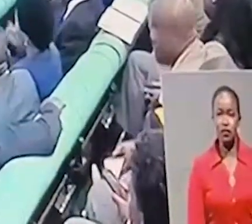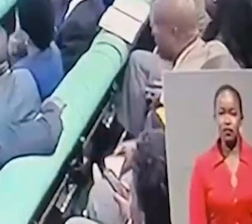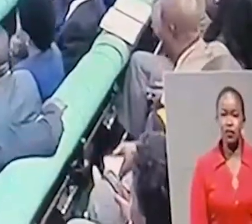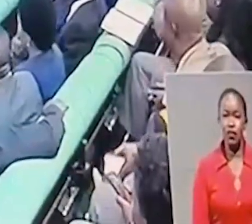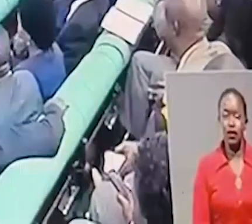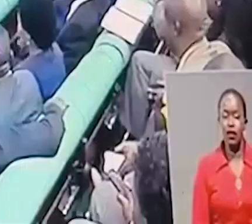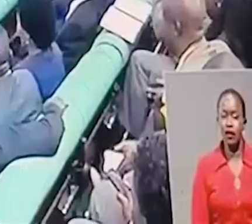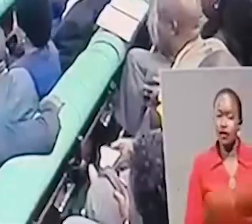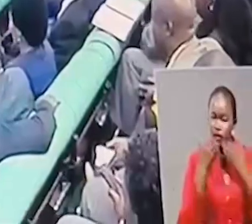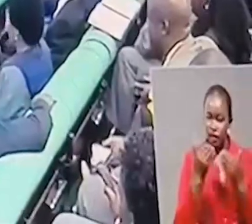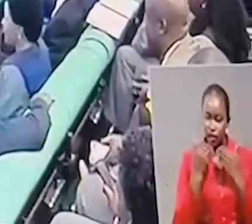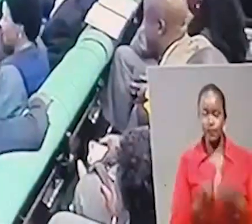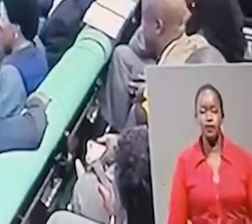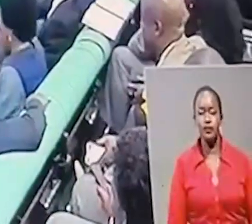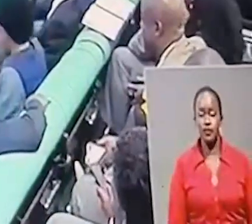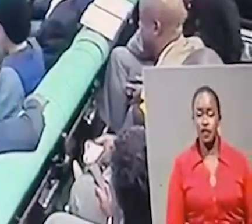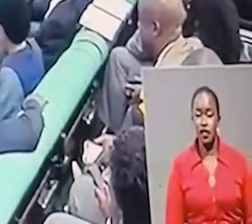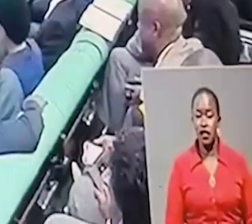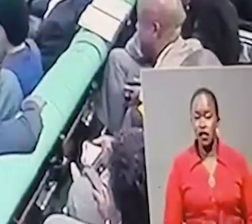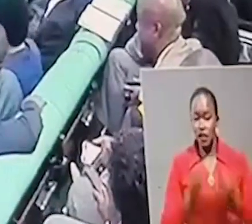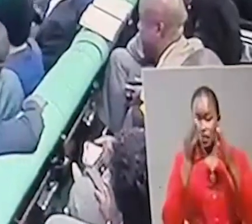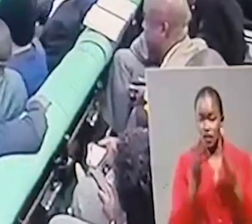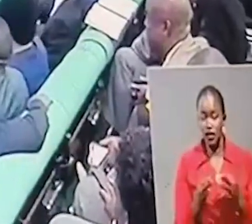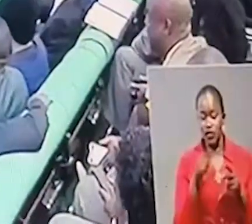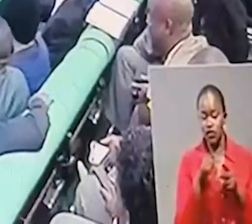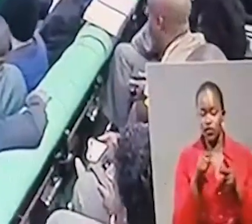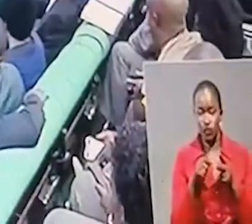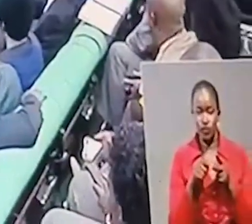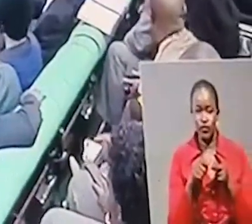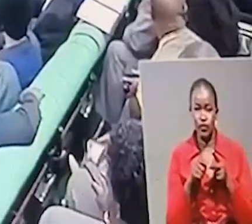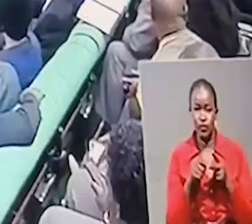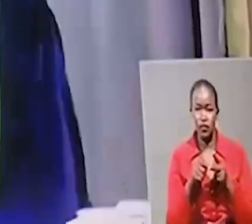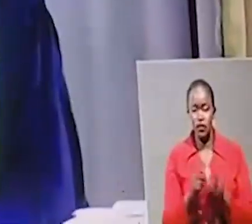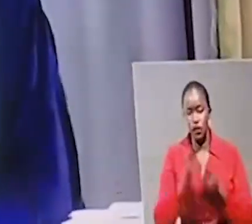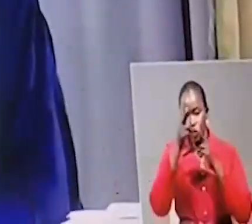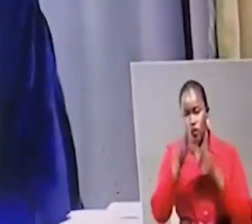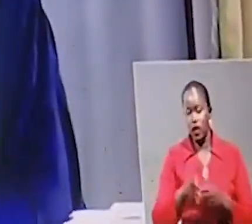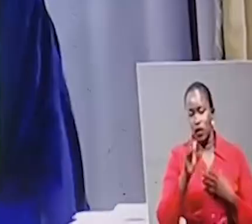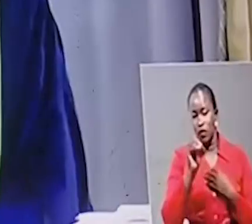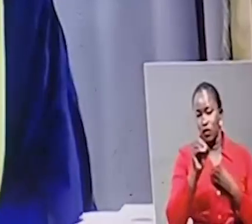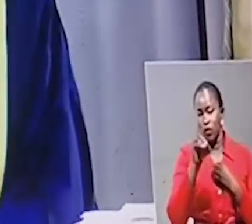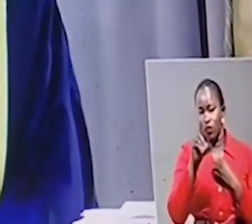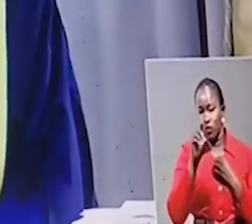Thank you. Two things. Honorable Odu,